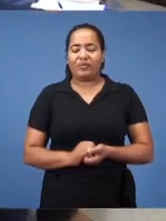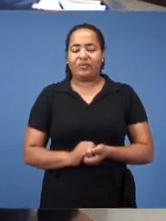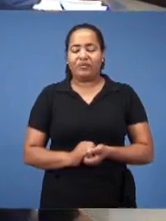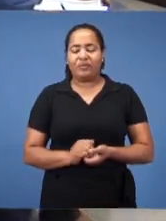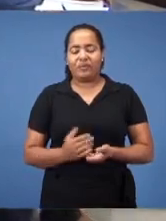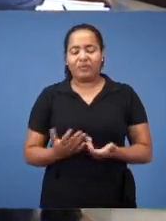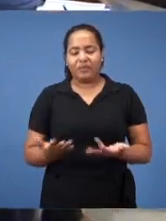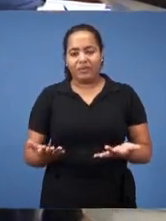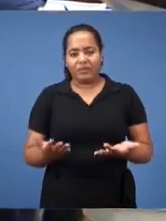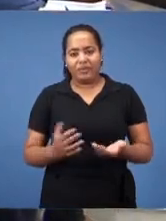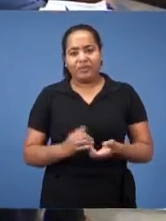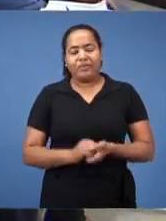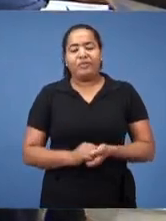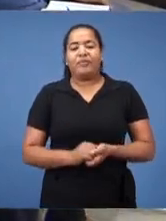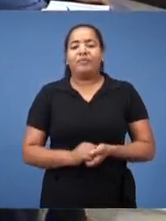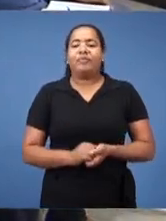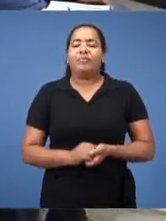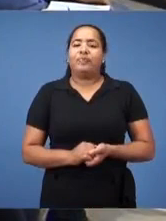My brethren,